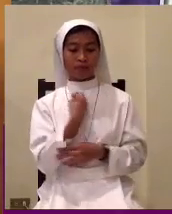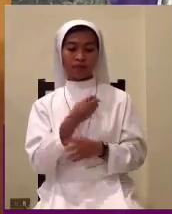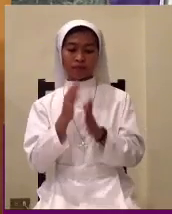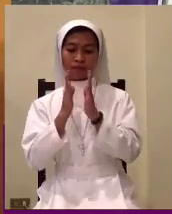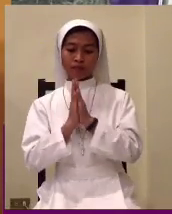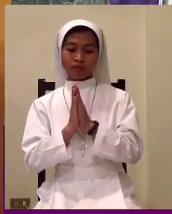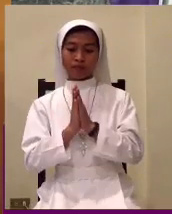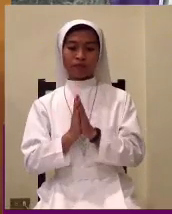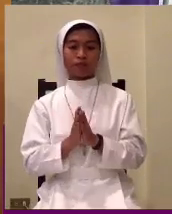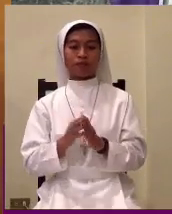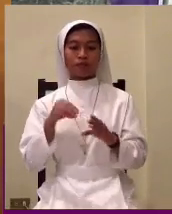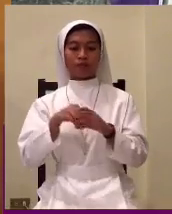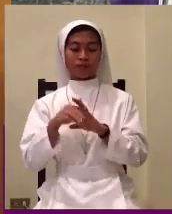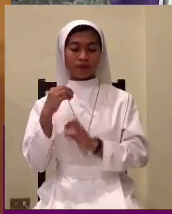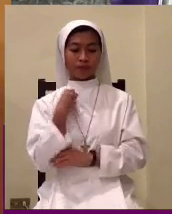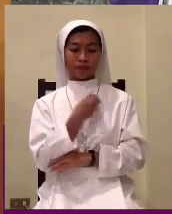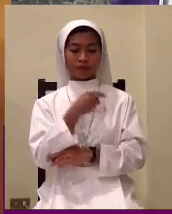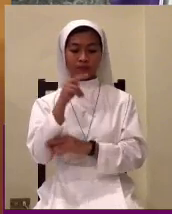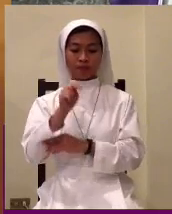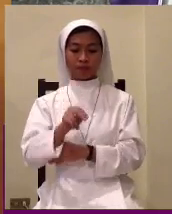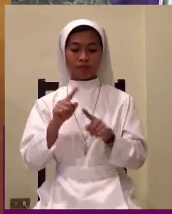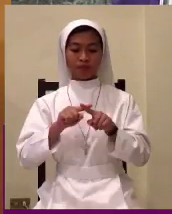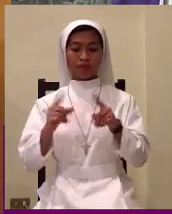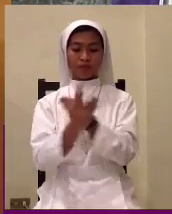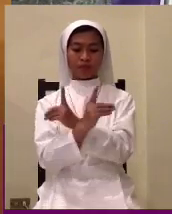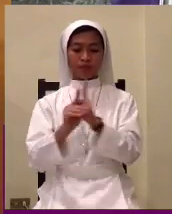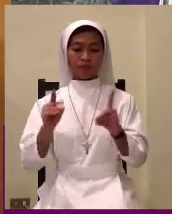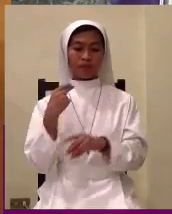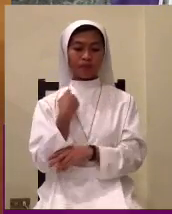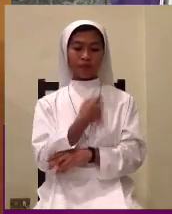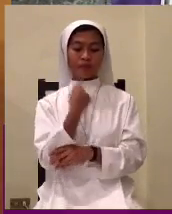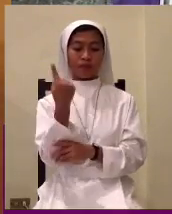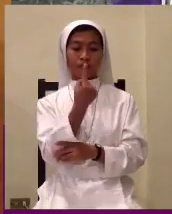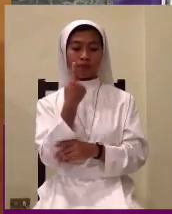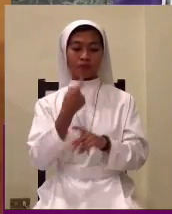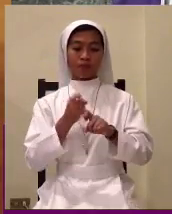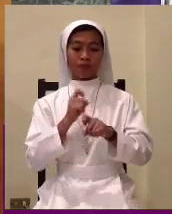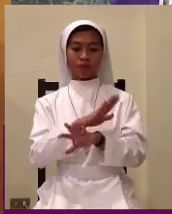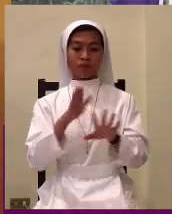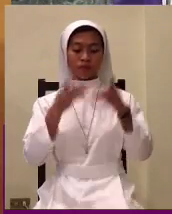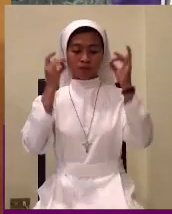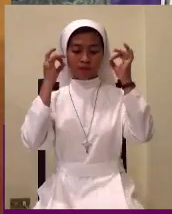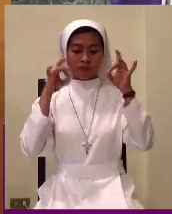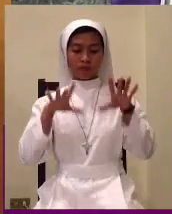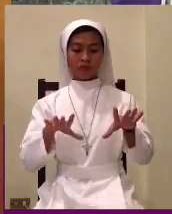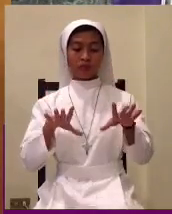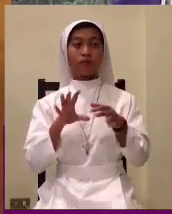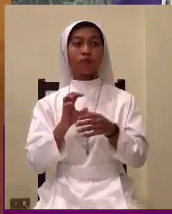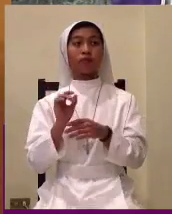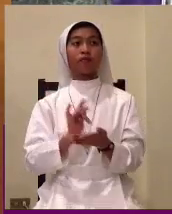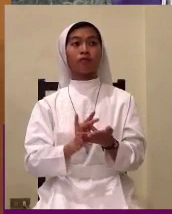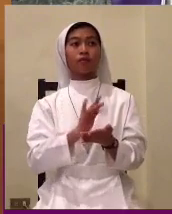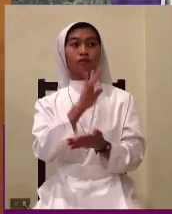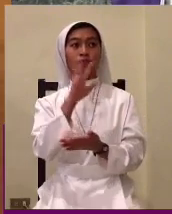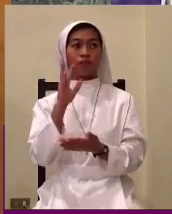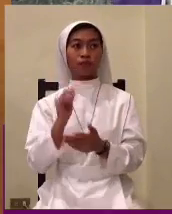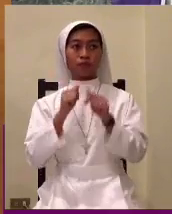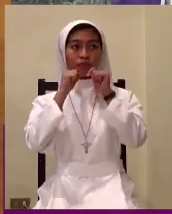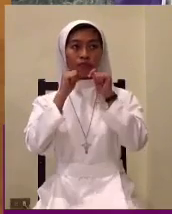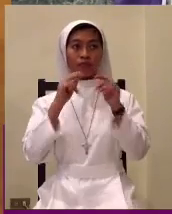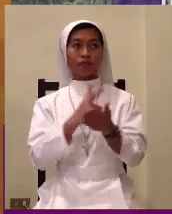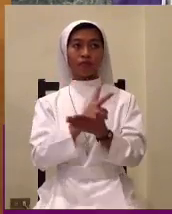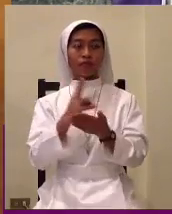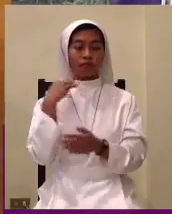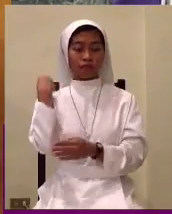our necessities, but deliver us always from all dangers, O glorious and blessed Virgin